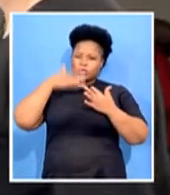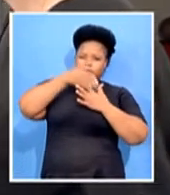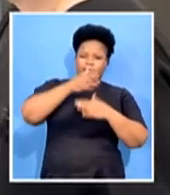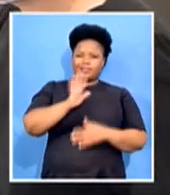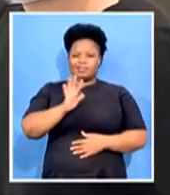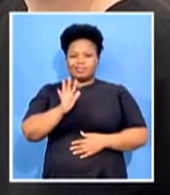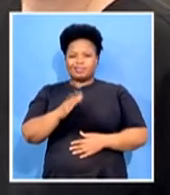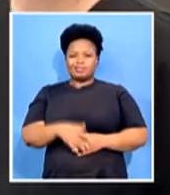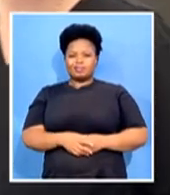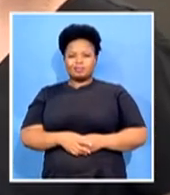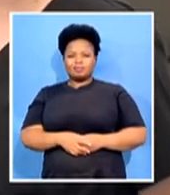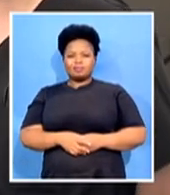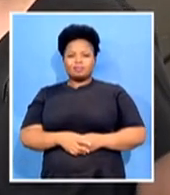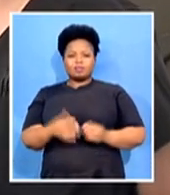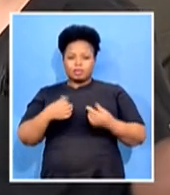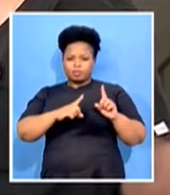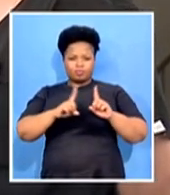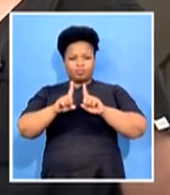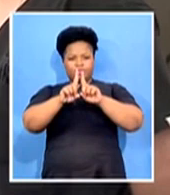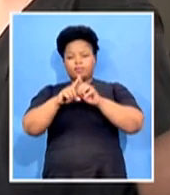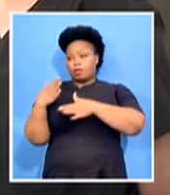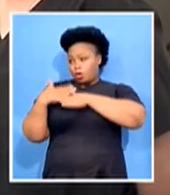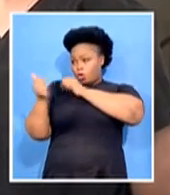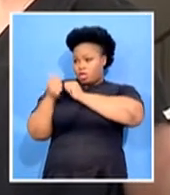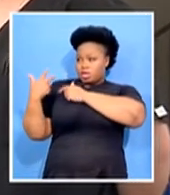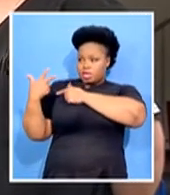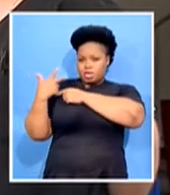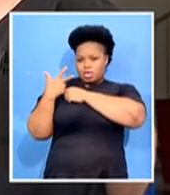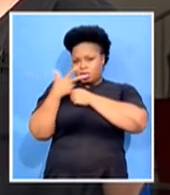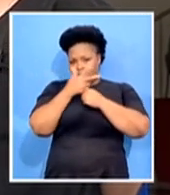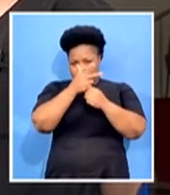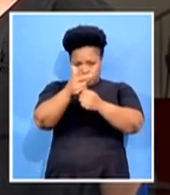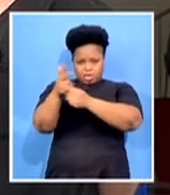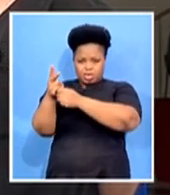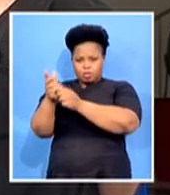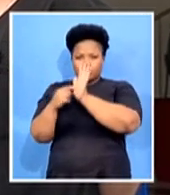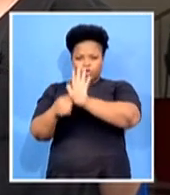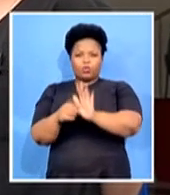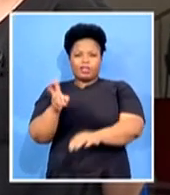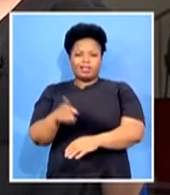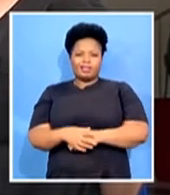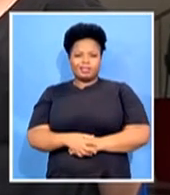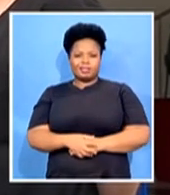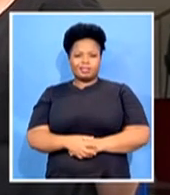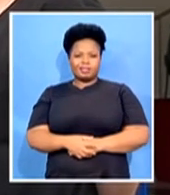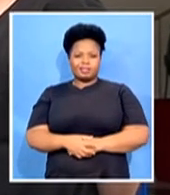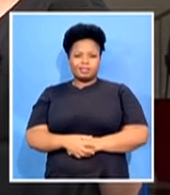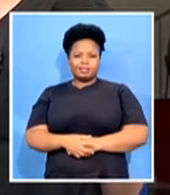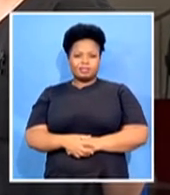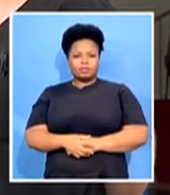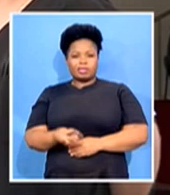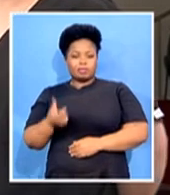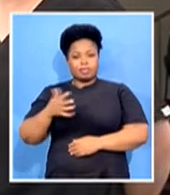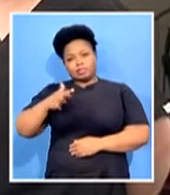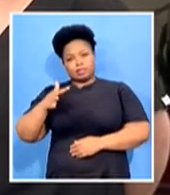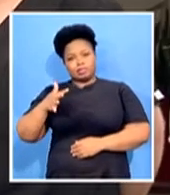to ask my colleague Tulo Monaro to come with us. There'll be a bit of a shake on the camera there in a second, or unfortunately it